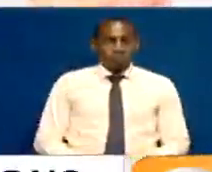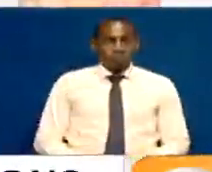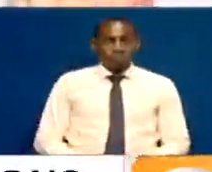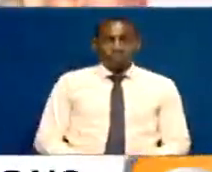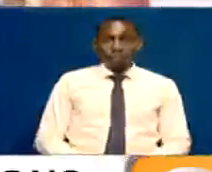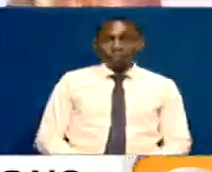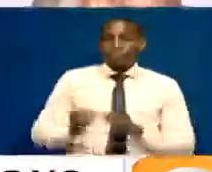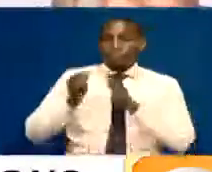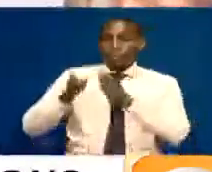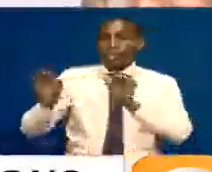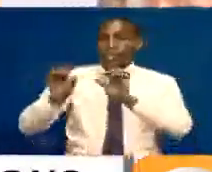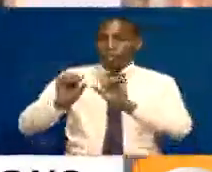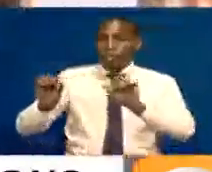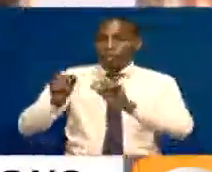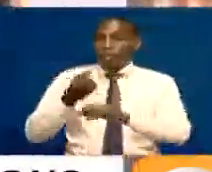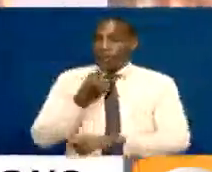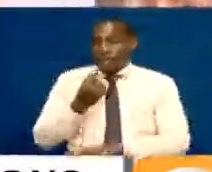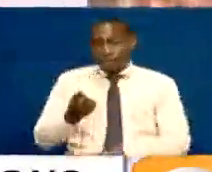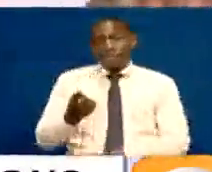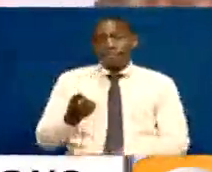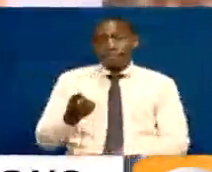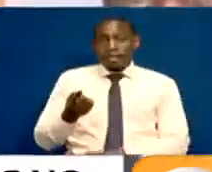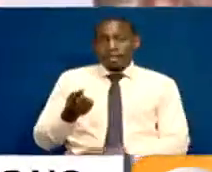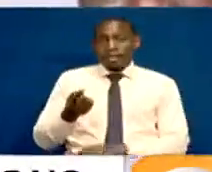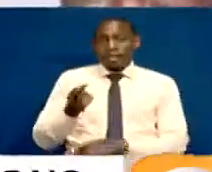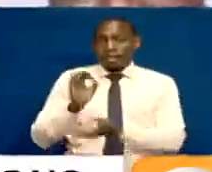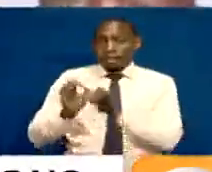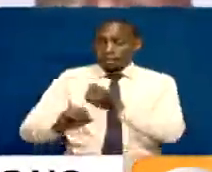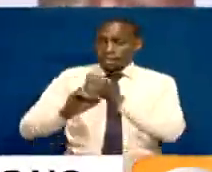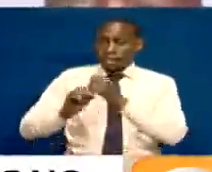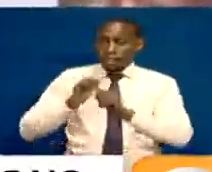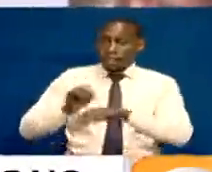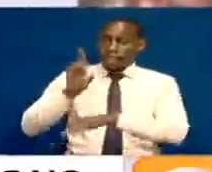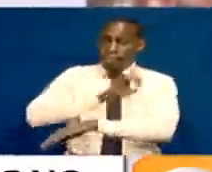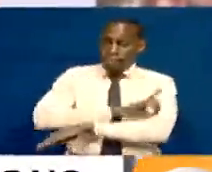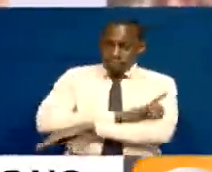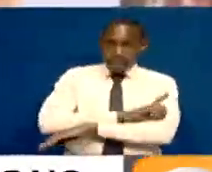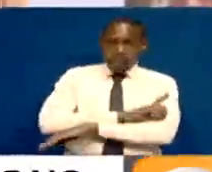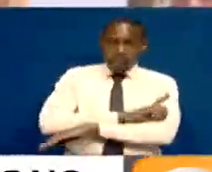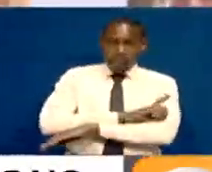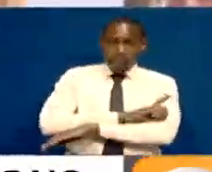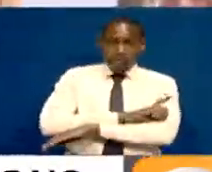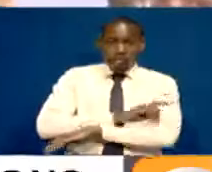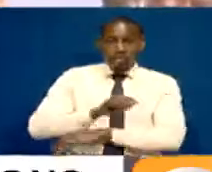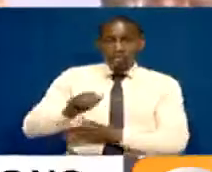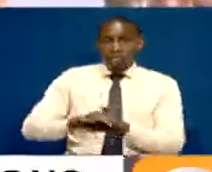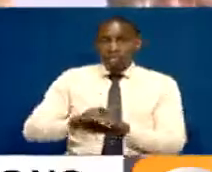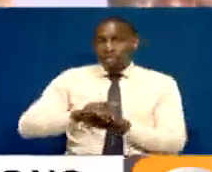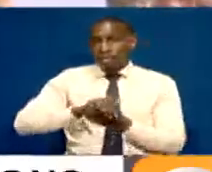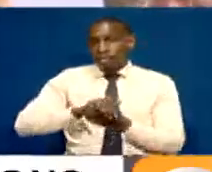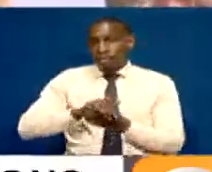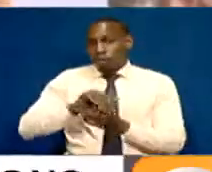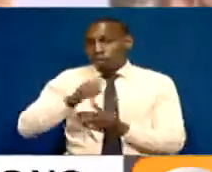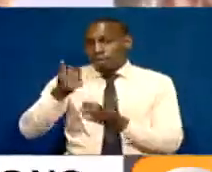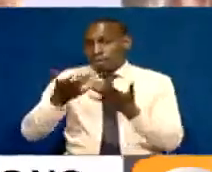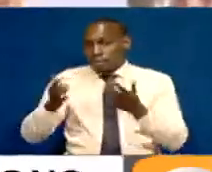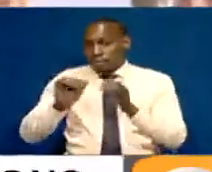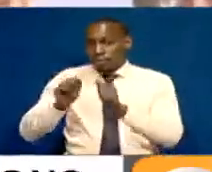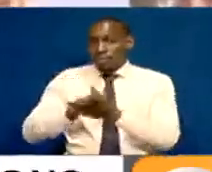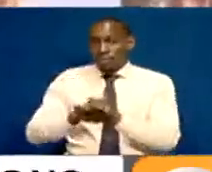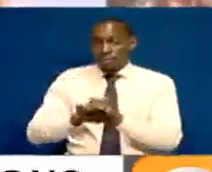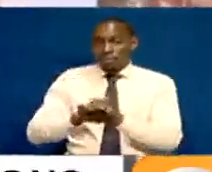Ati wanasema, ati wakiniunga mkono mchana, ati kuna kitu wameshikashika